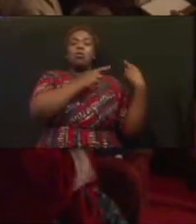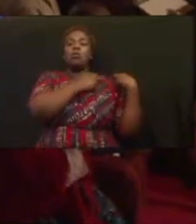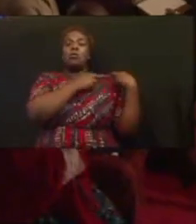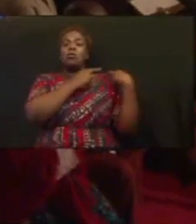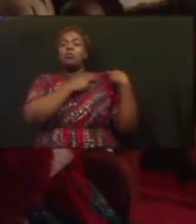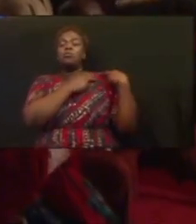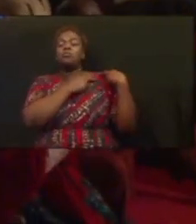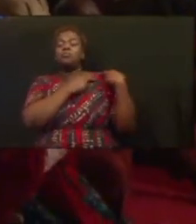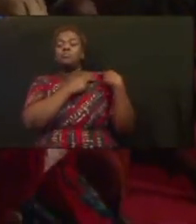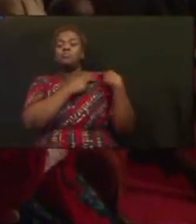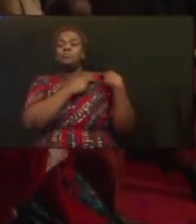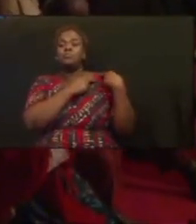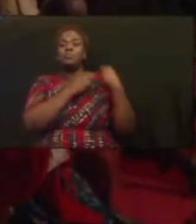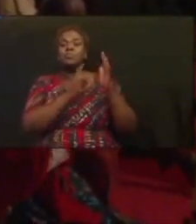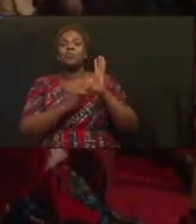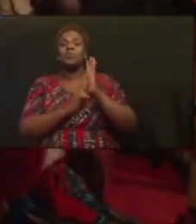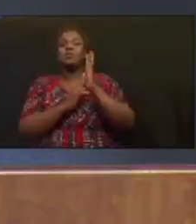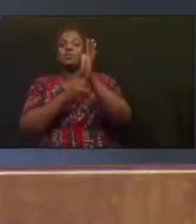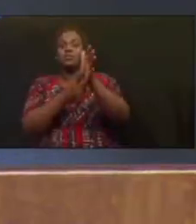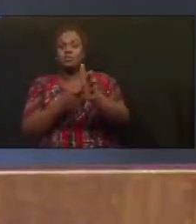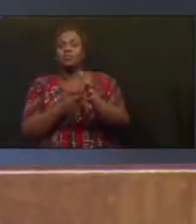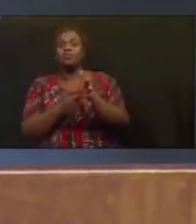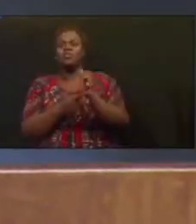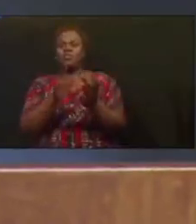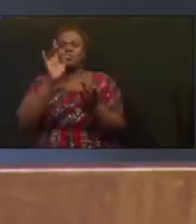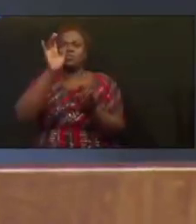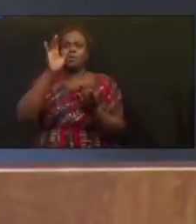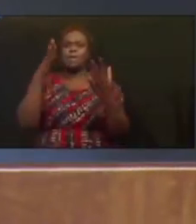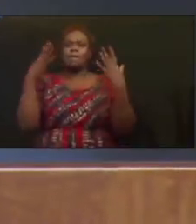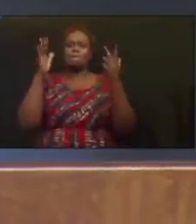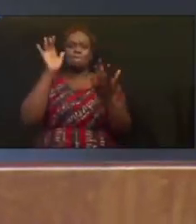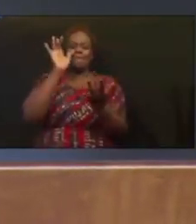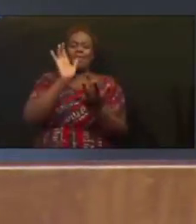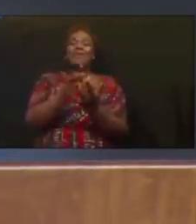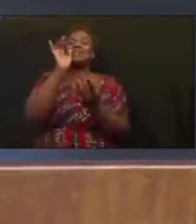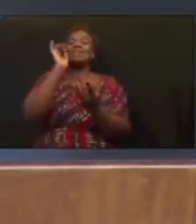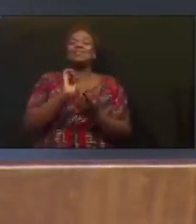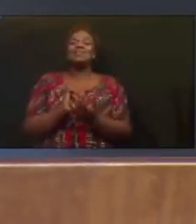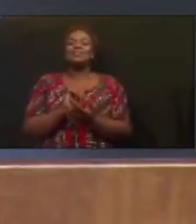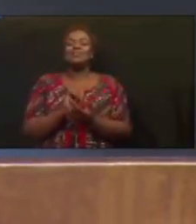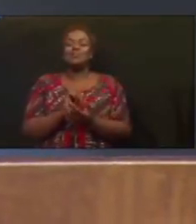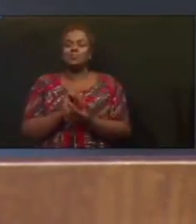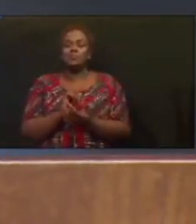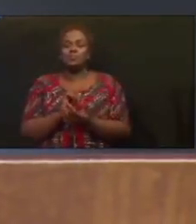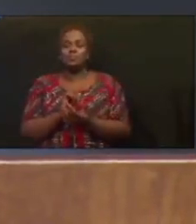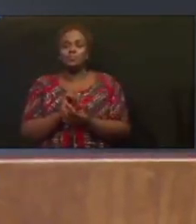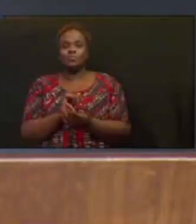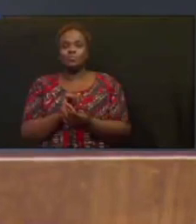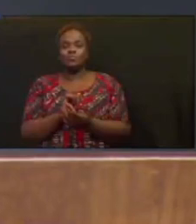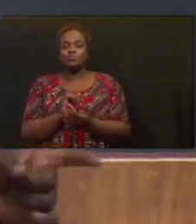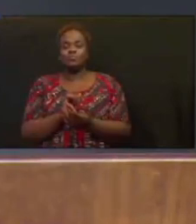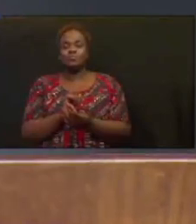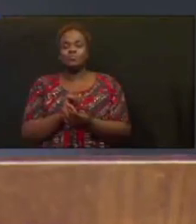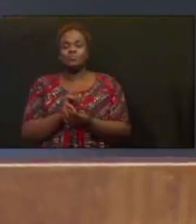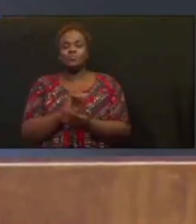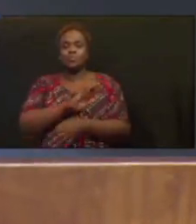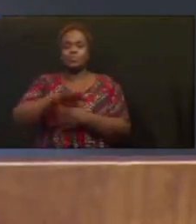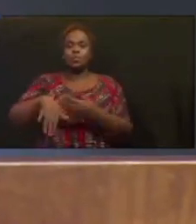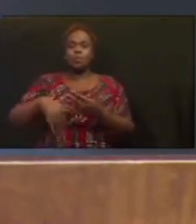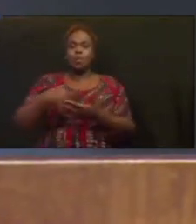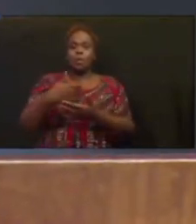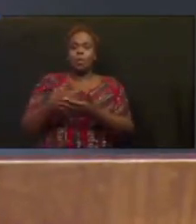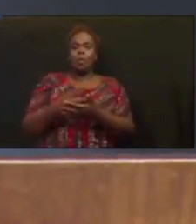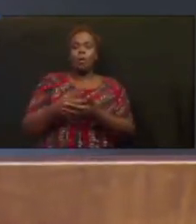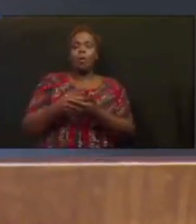by showing the excellency. Is it not in your Bible? To the intent that now unto principalities